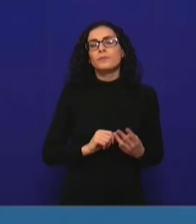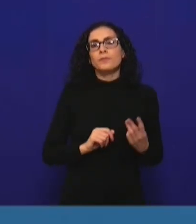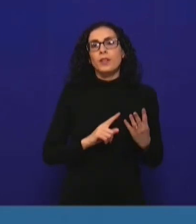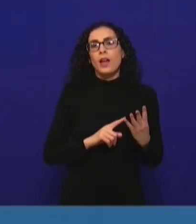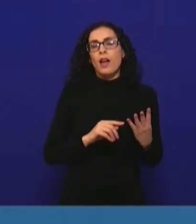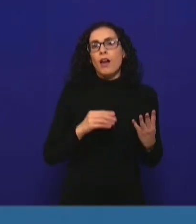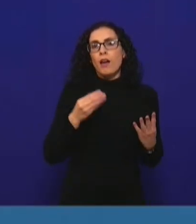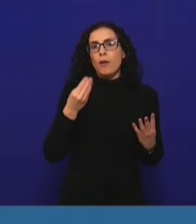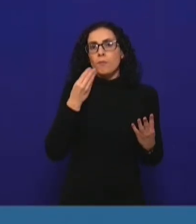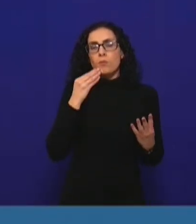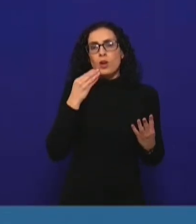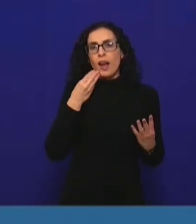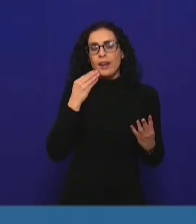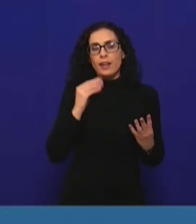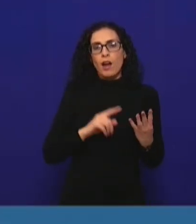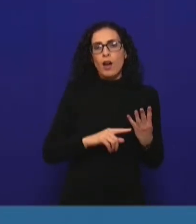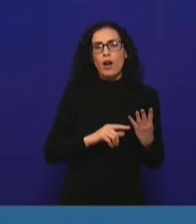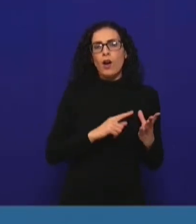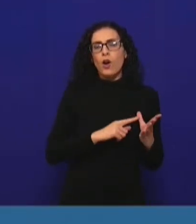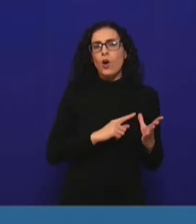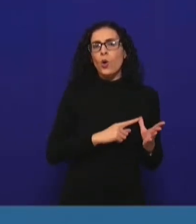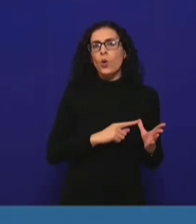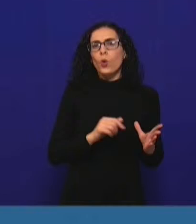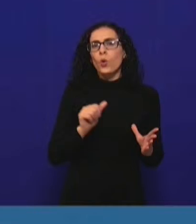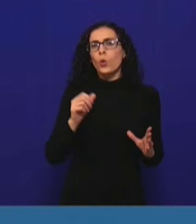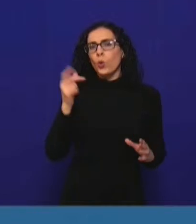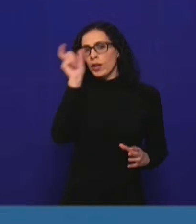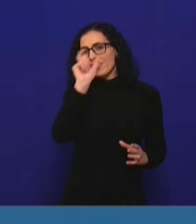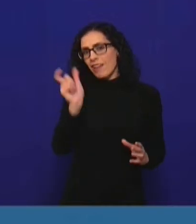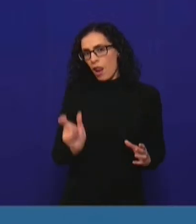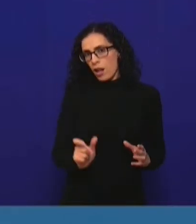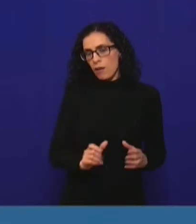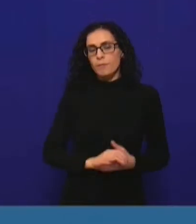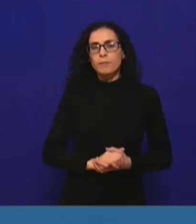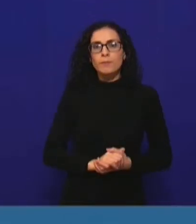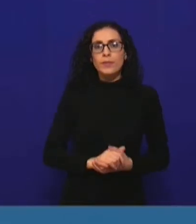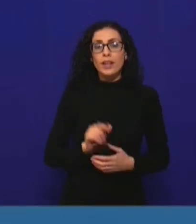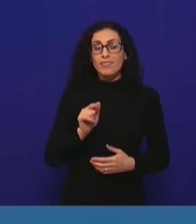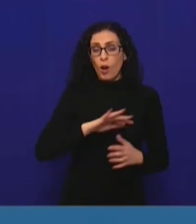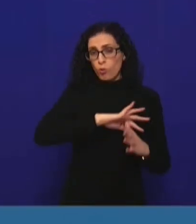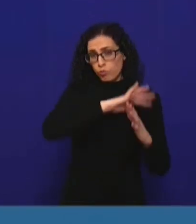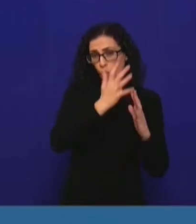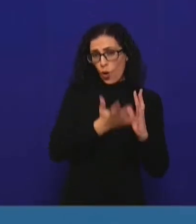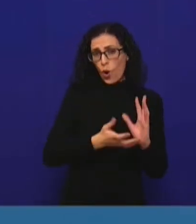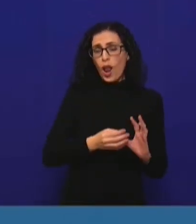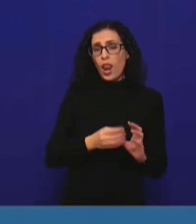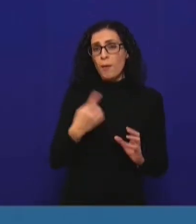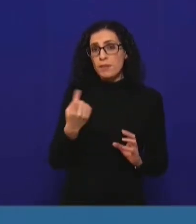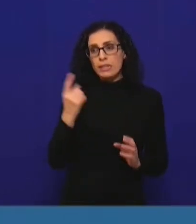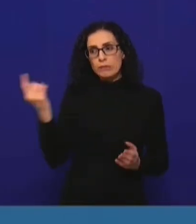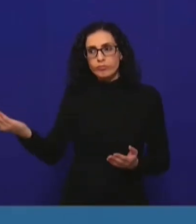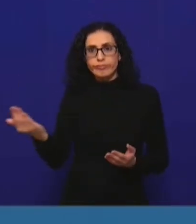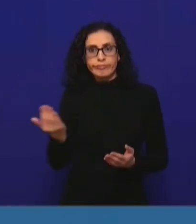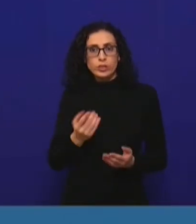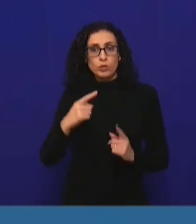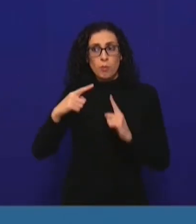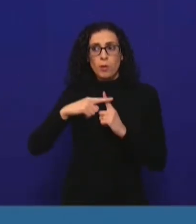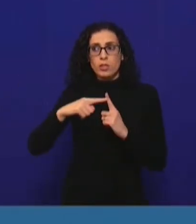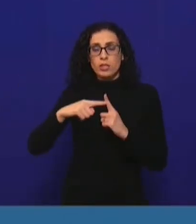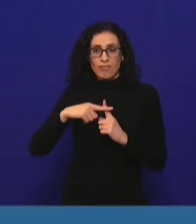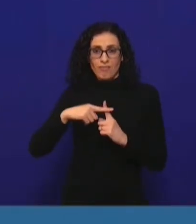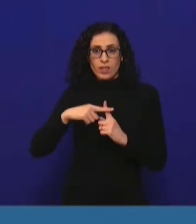persuna mill-Bulgarija, fit-8 ta' frar kellna persuna mill-Italja. Fakarkom li dawn nies kollha li jinqabdu li jkunu